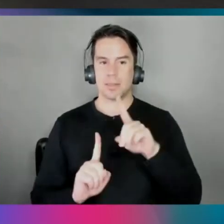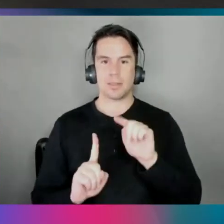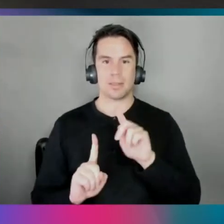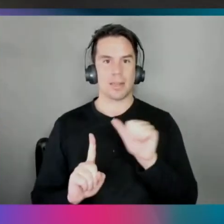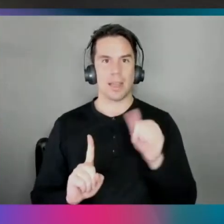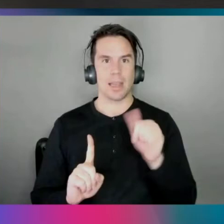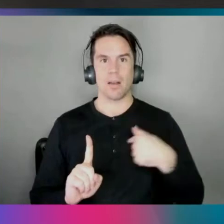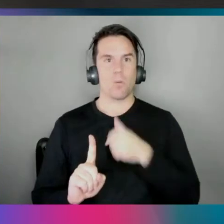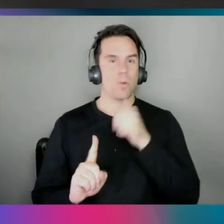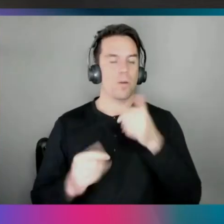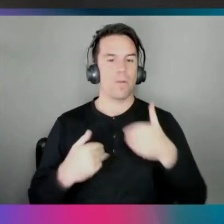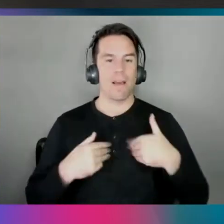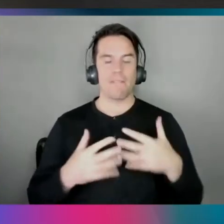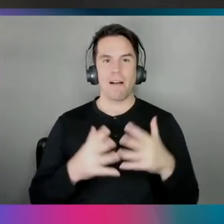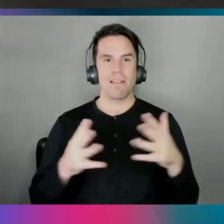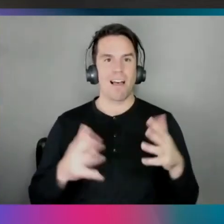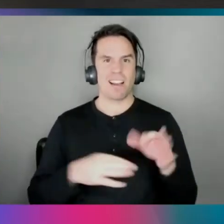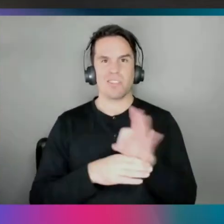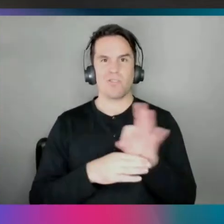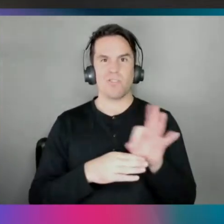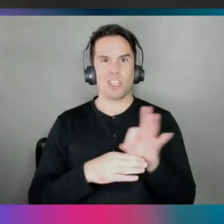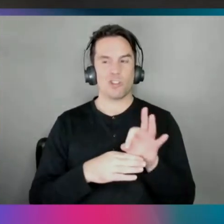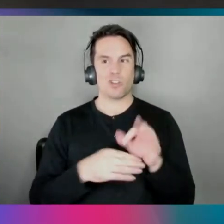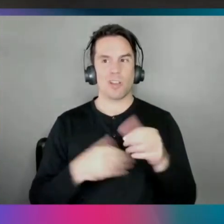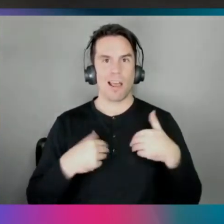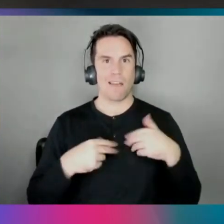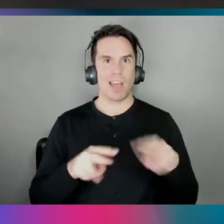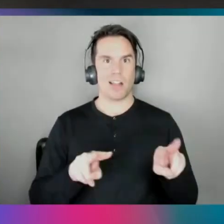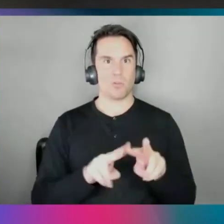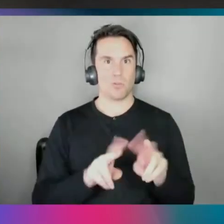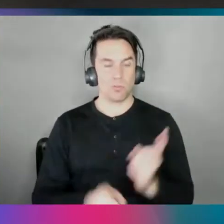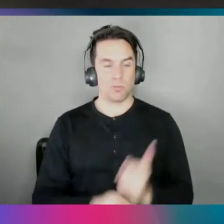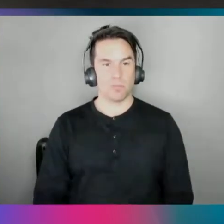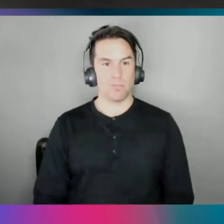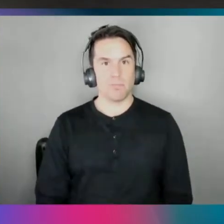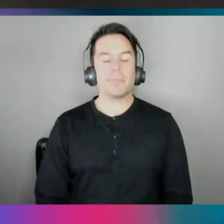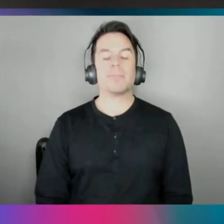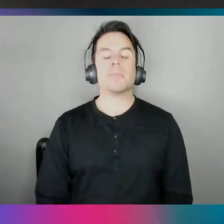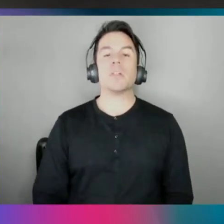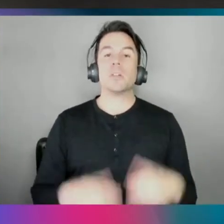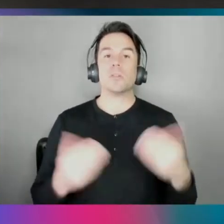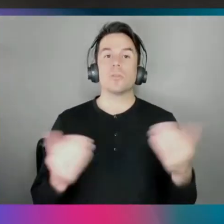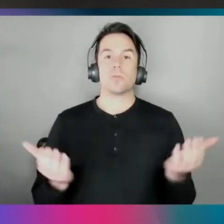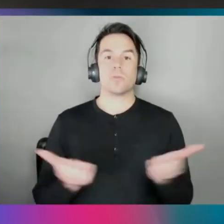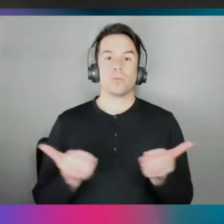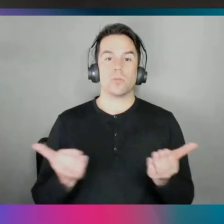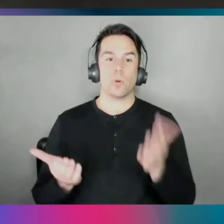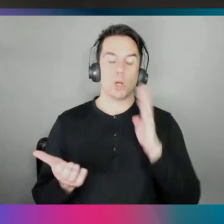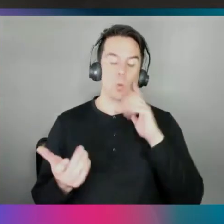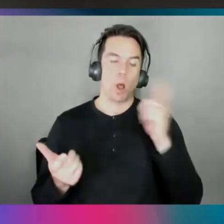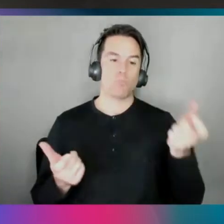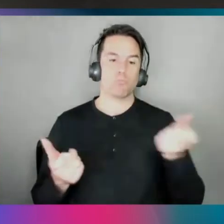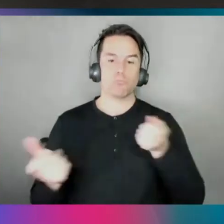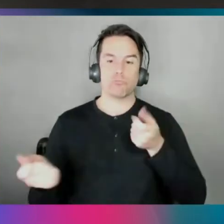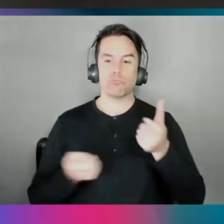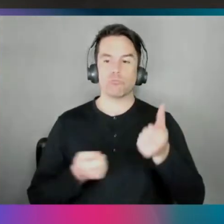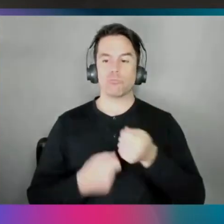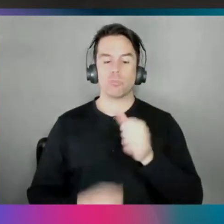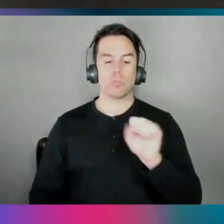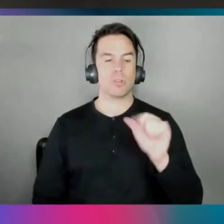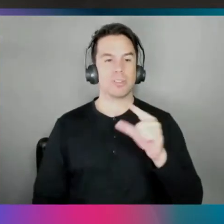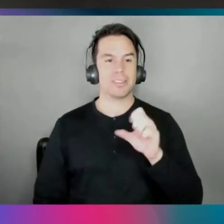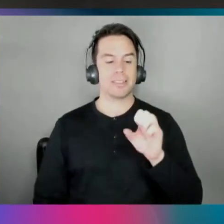not all the features have values. So here we're going to pull in all of the Sagemaker libraries